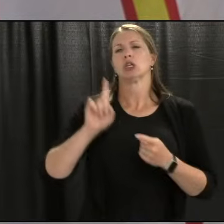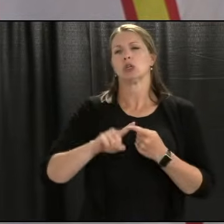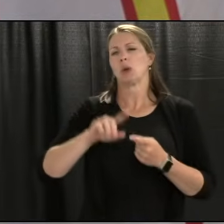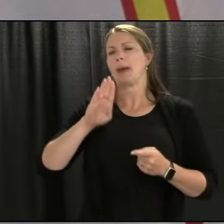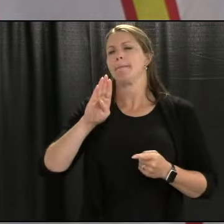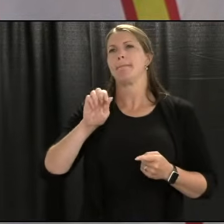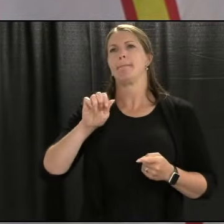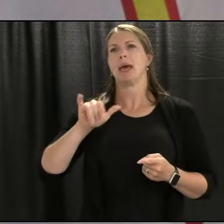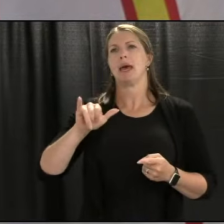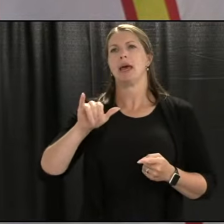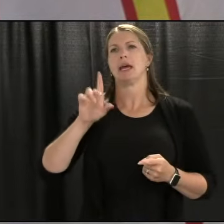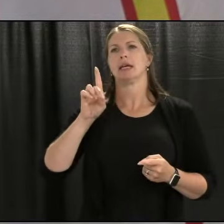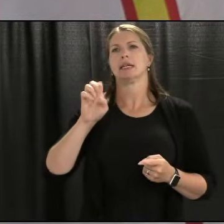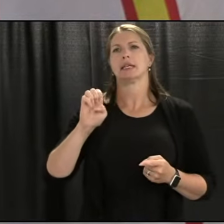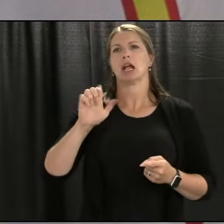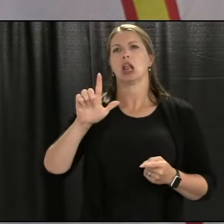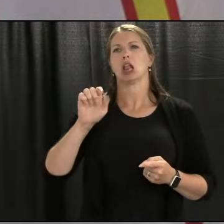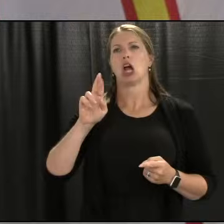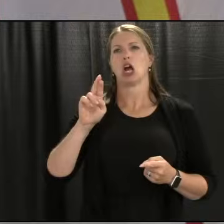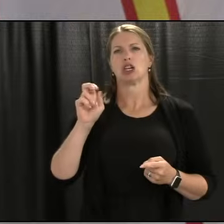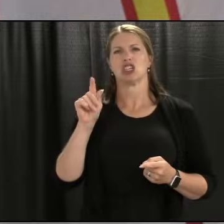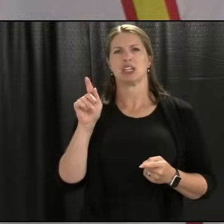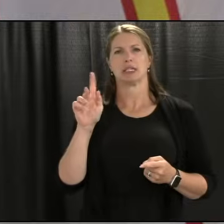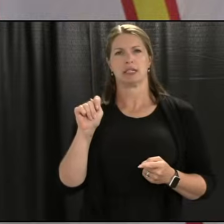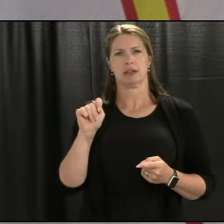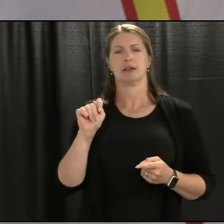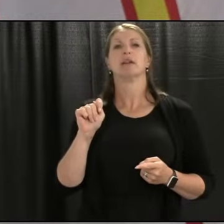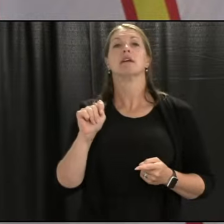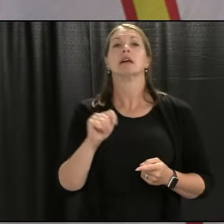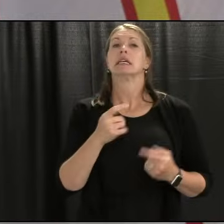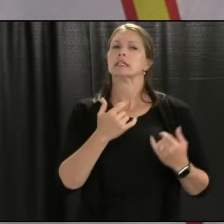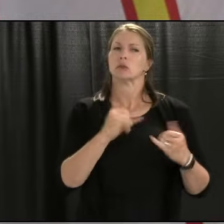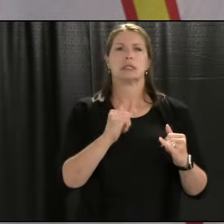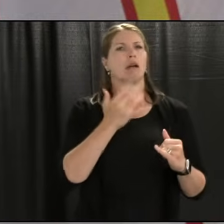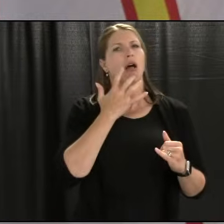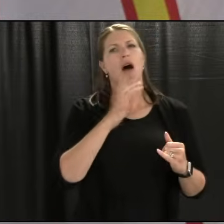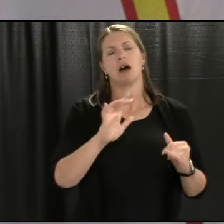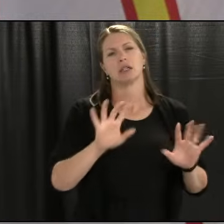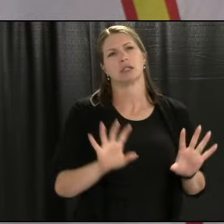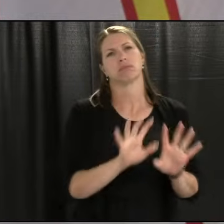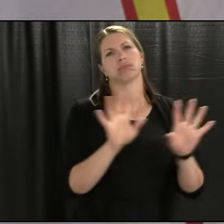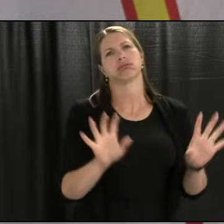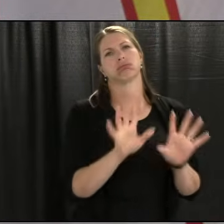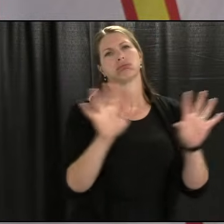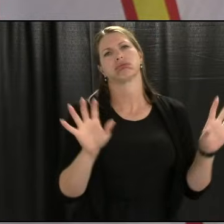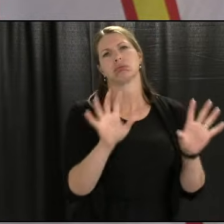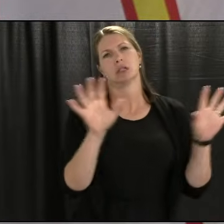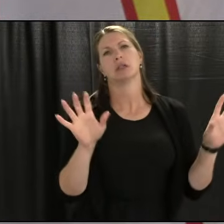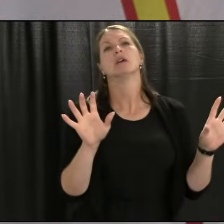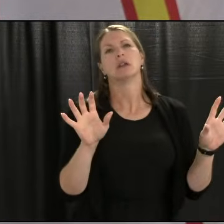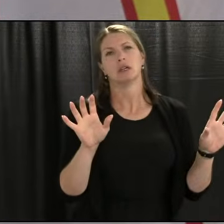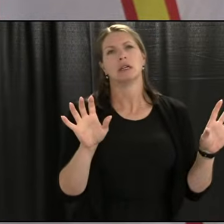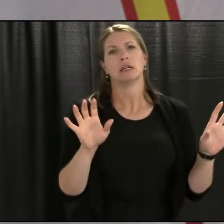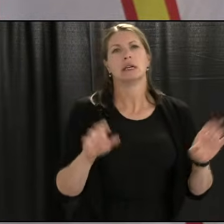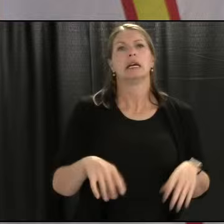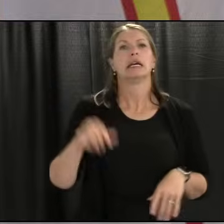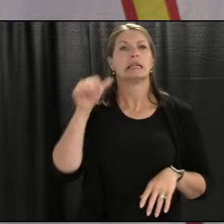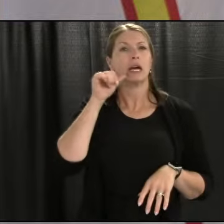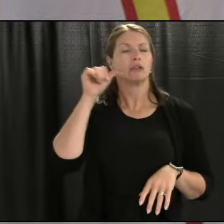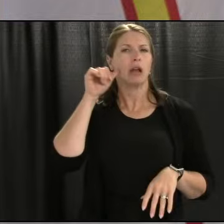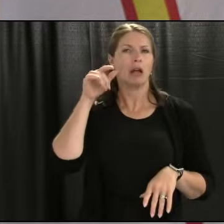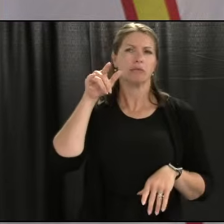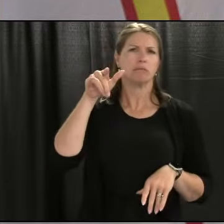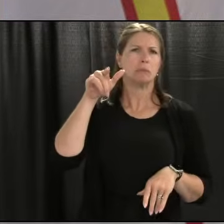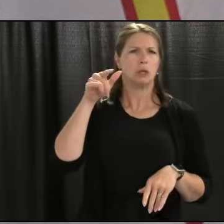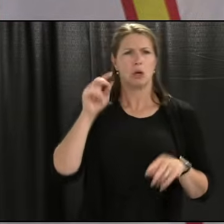The Paddy's Pond fire continues to remain very hot and very smoky. Air suppression efforts, if you recall yesterday, we were looking